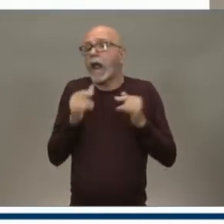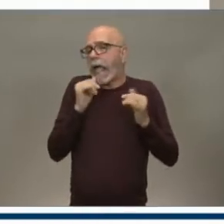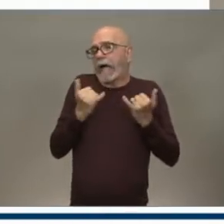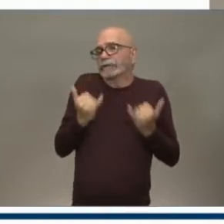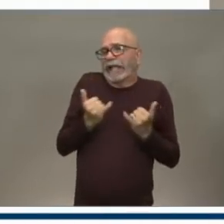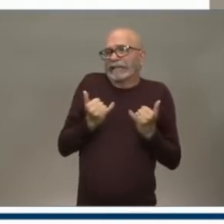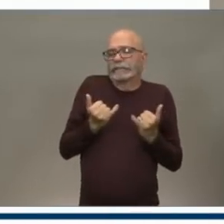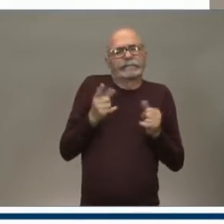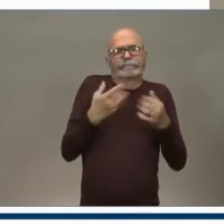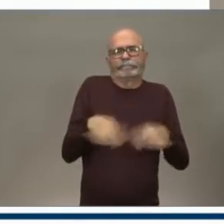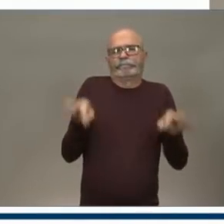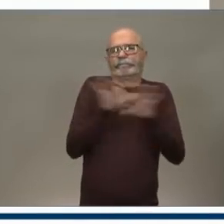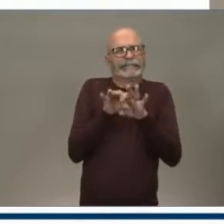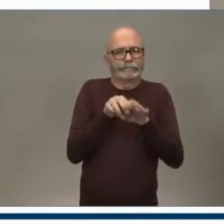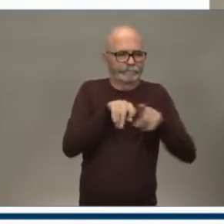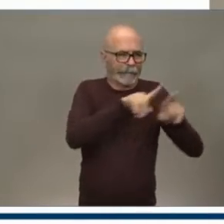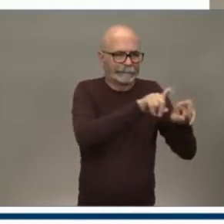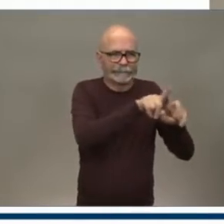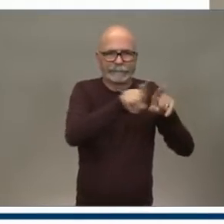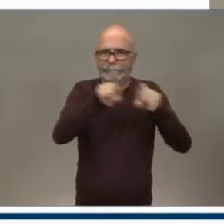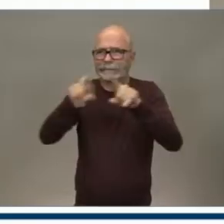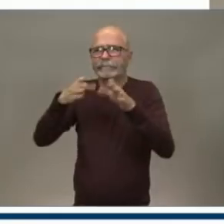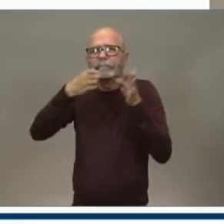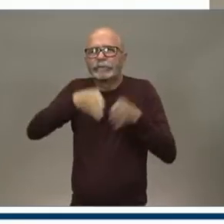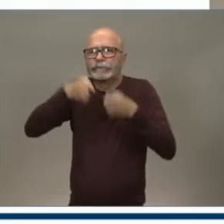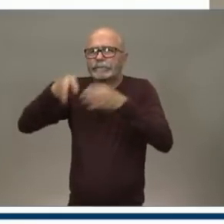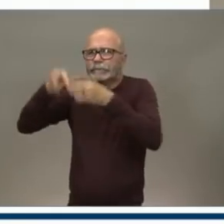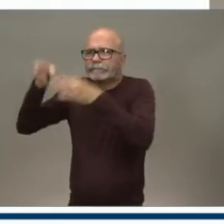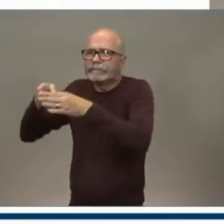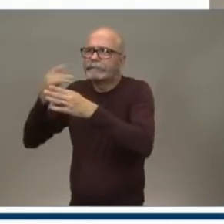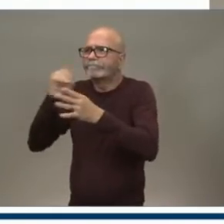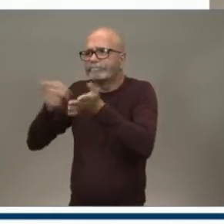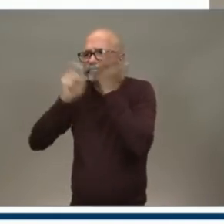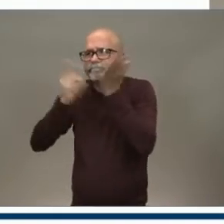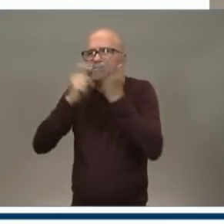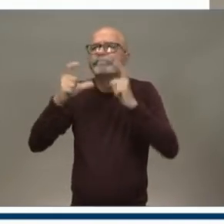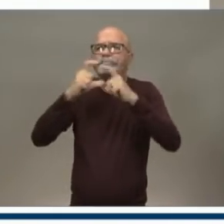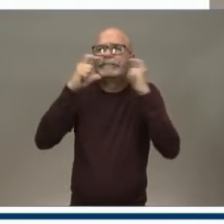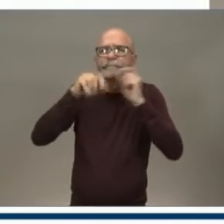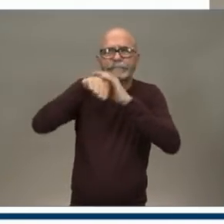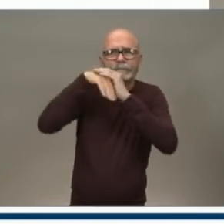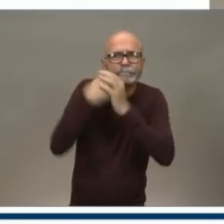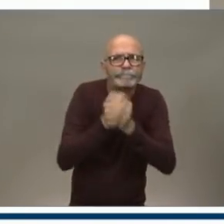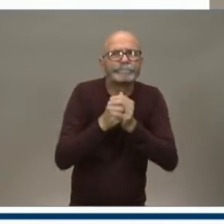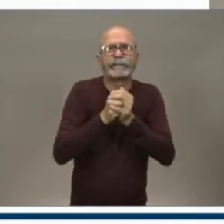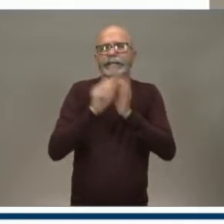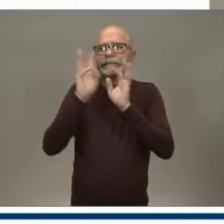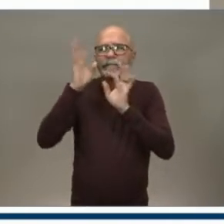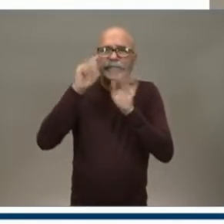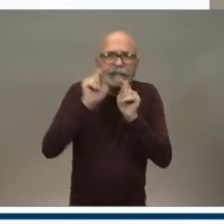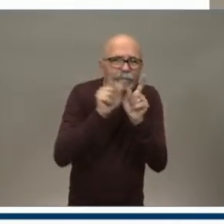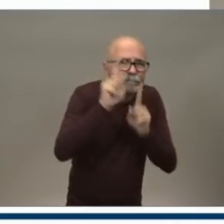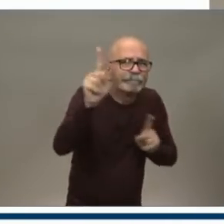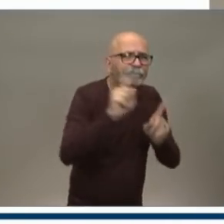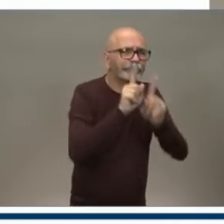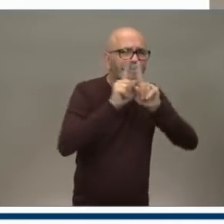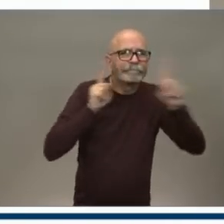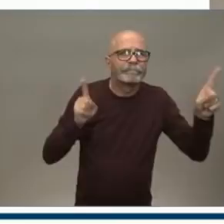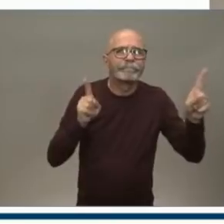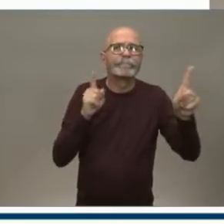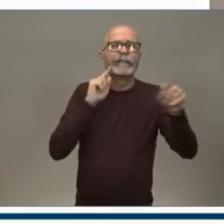actively looking at where we might need to go in the days or weeks ahead if people aren't responding